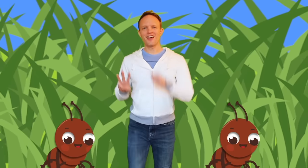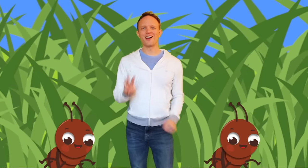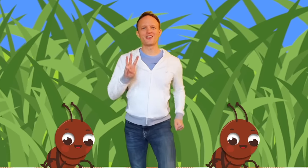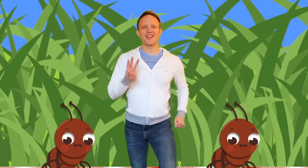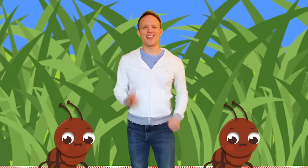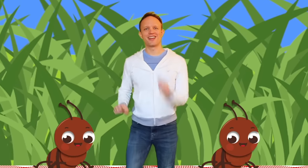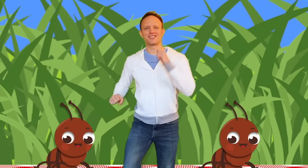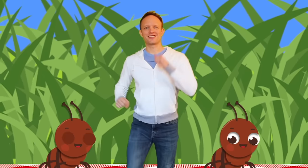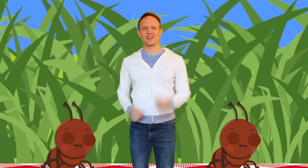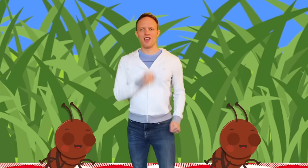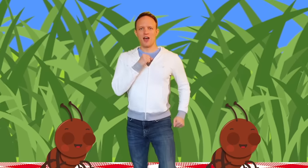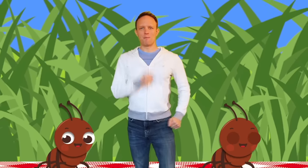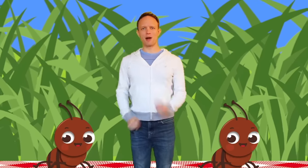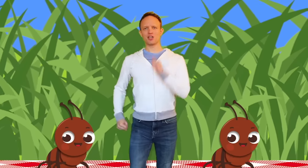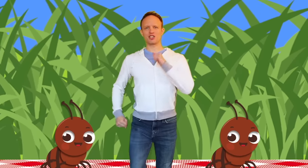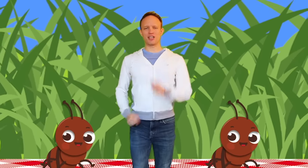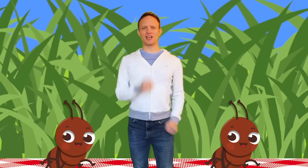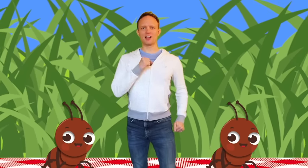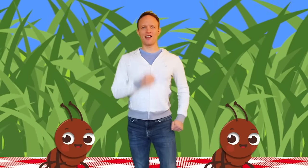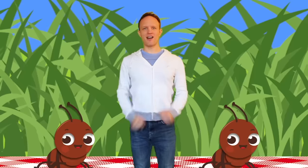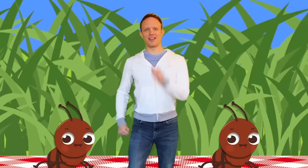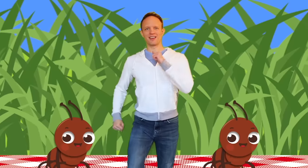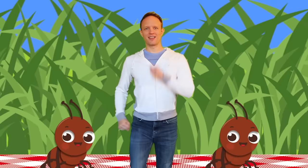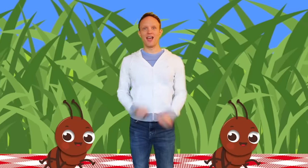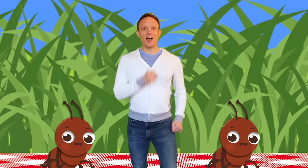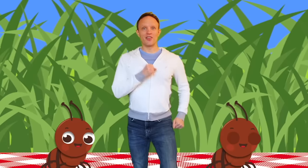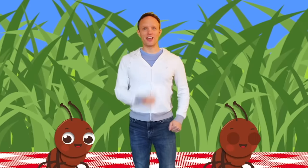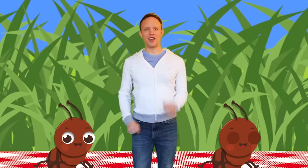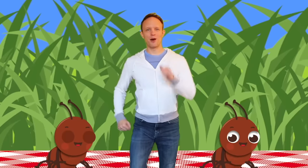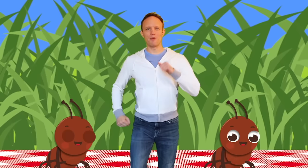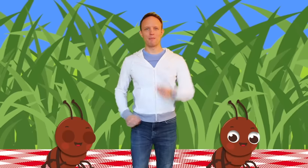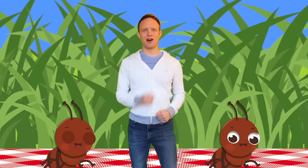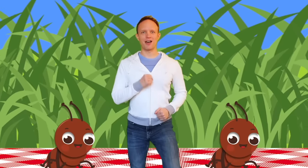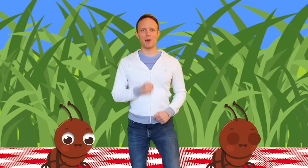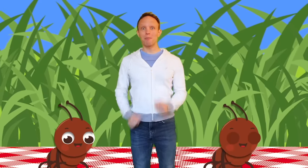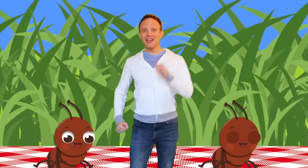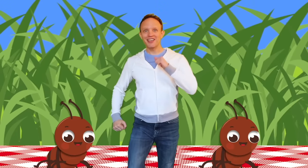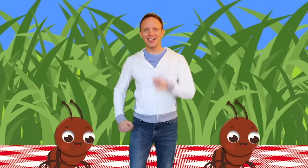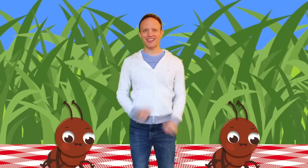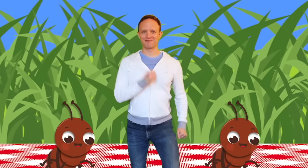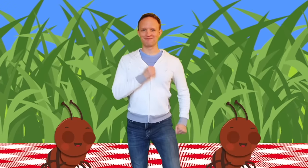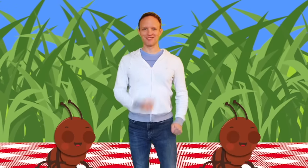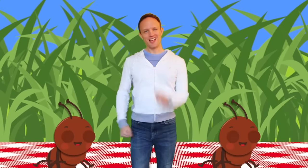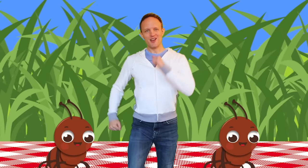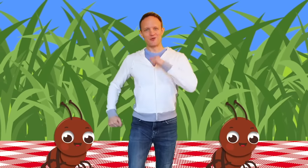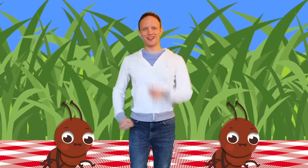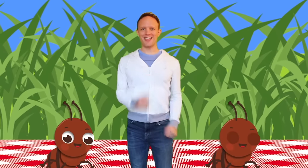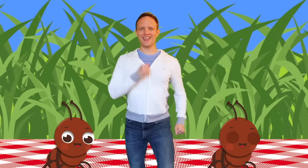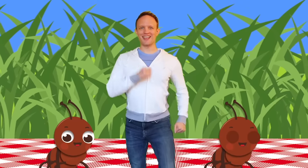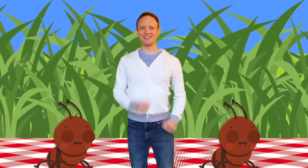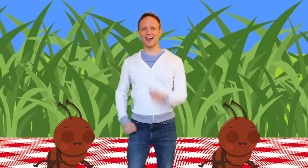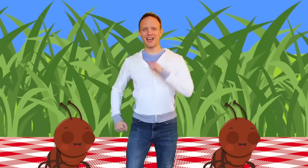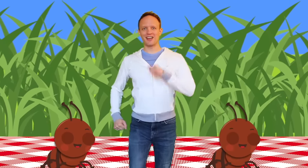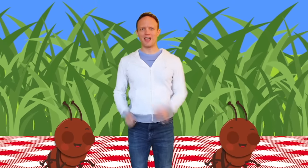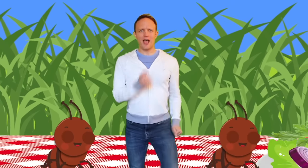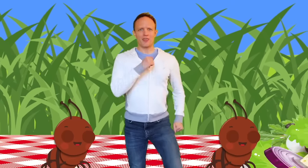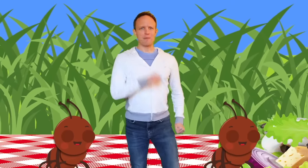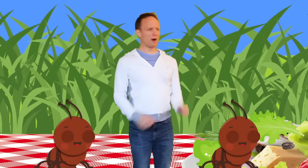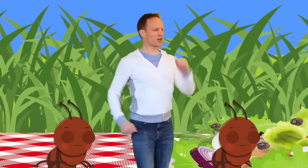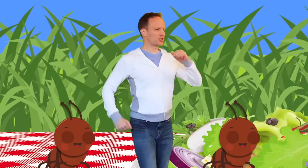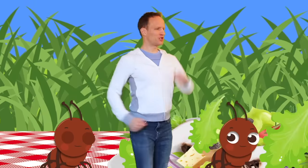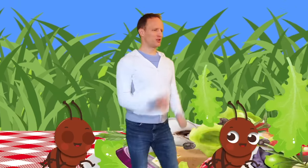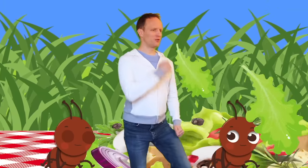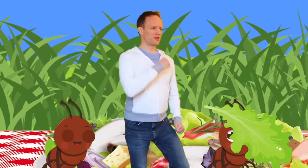3 hungry ants marching in a line. They come upon a picnic where they can dine.